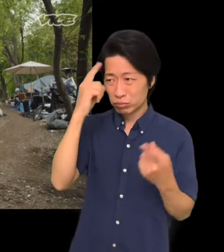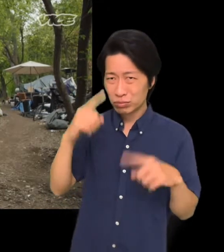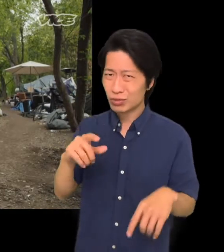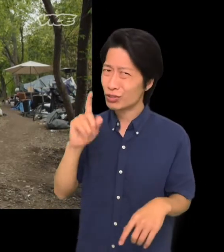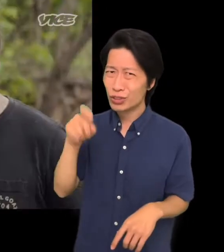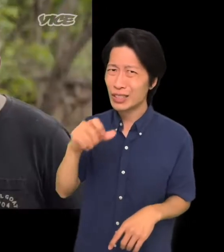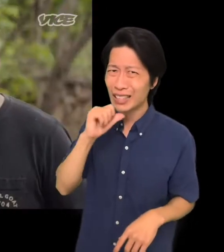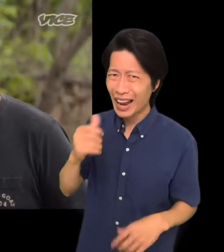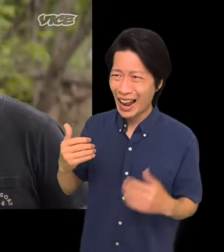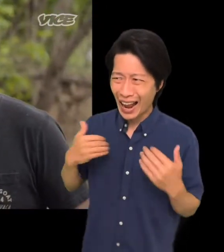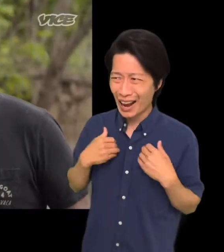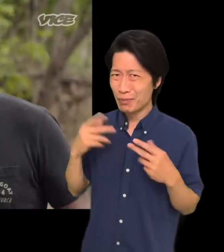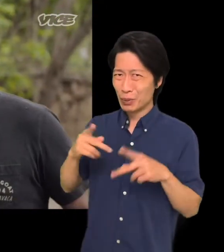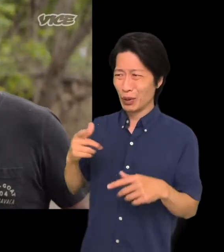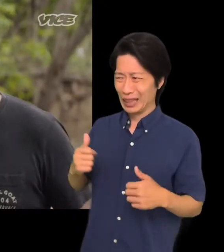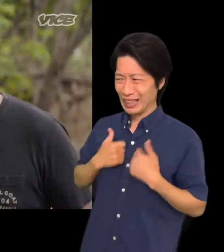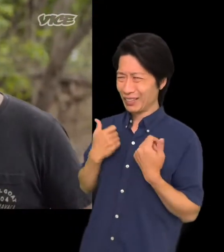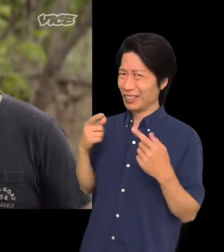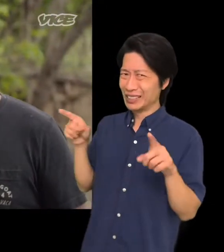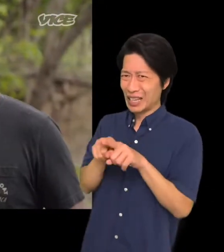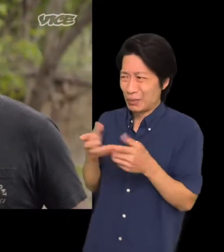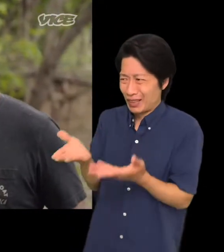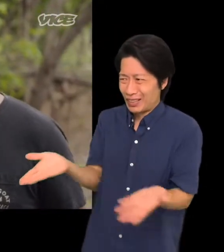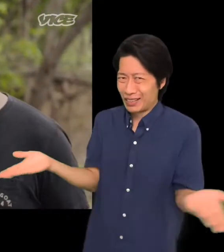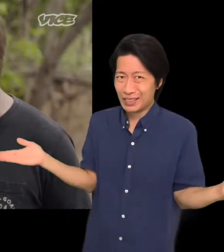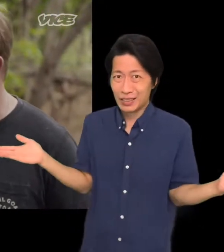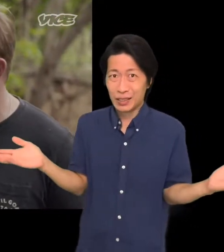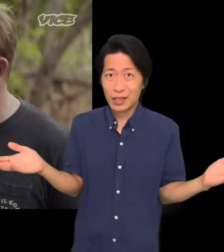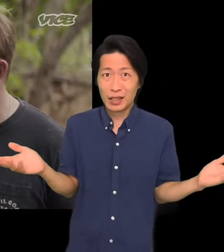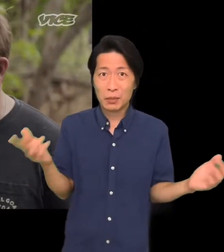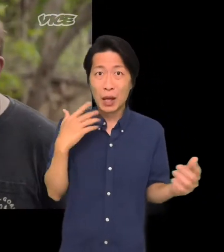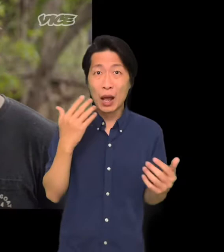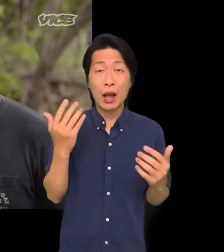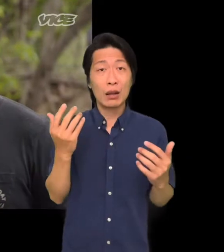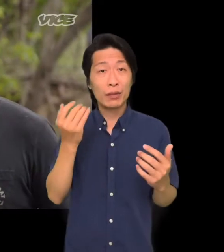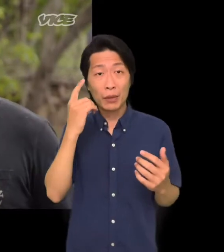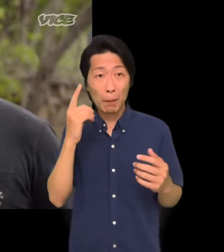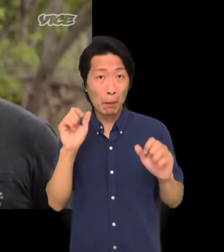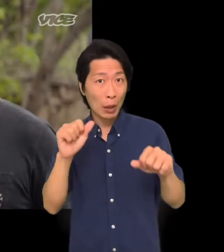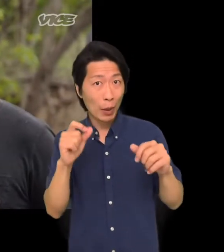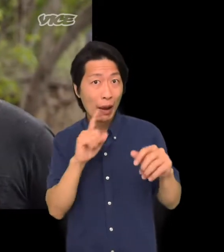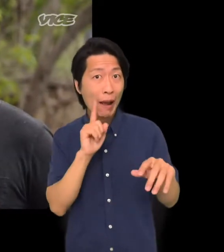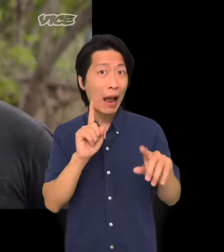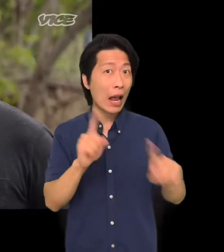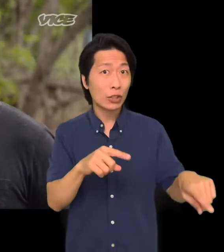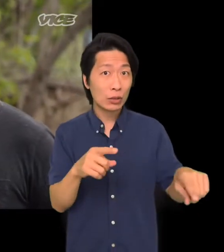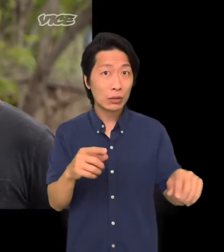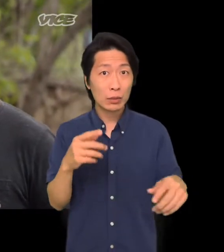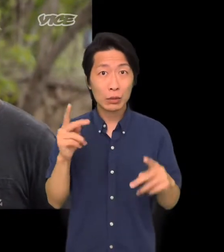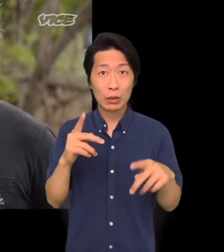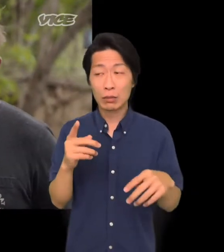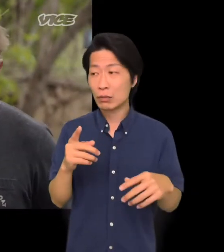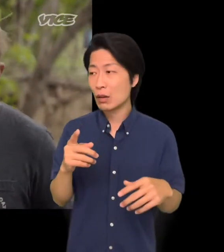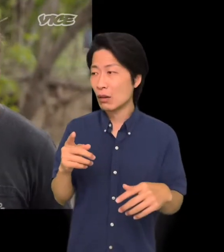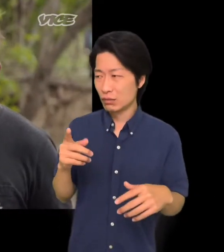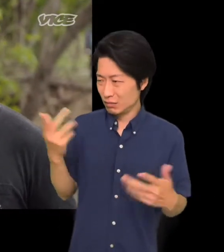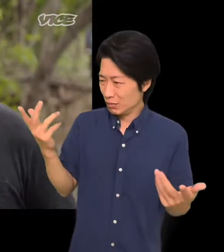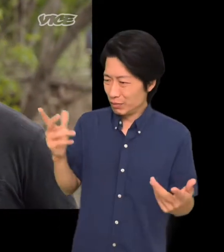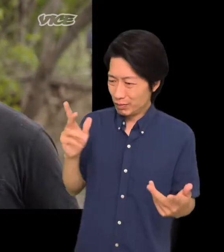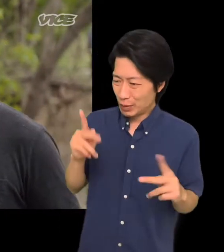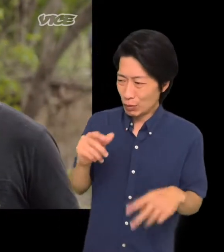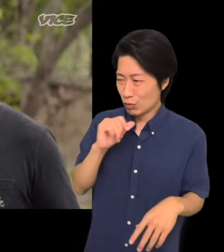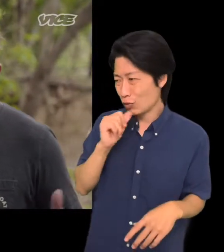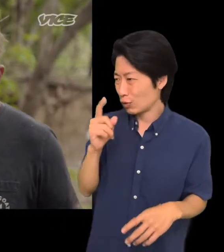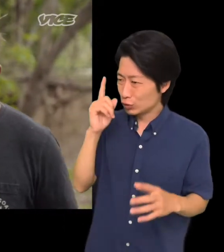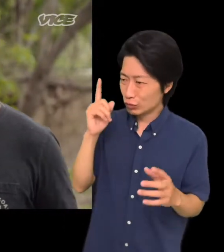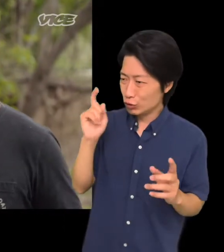beings living like this. And so when something comes up that looks like a possible answer for that, it's really easy to hop on that and say, people don't deserve to